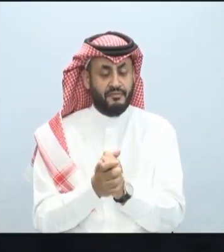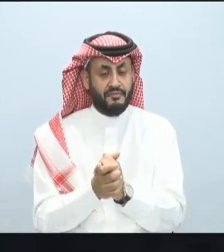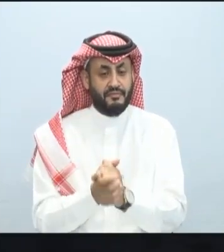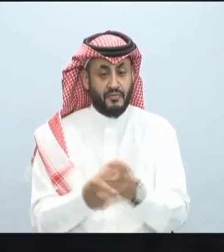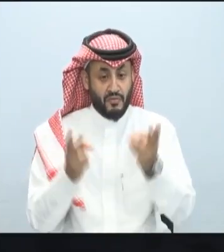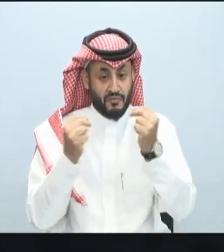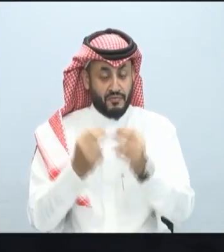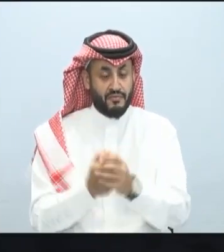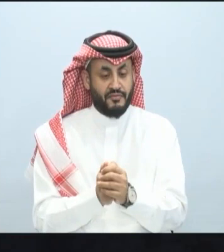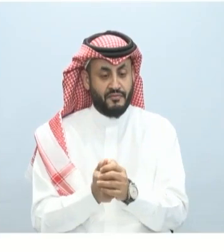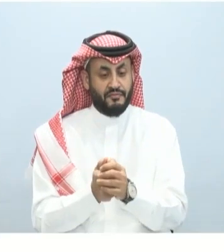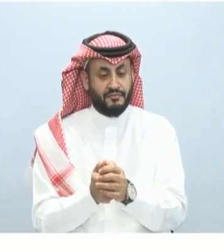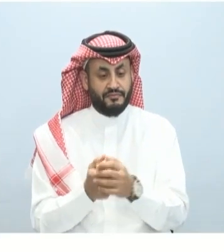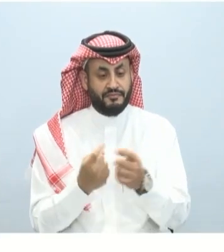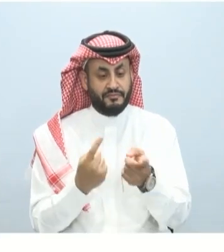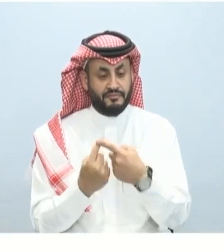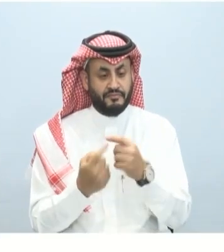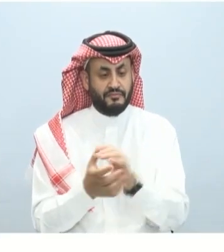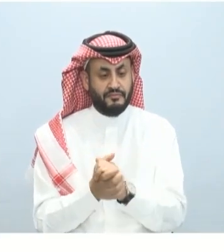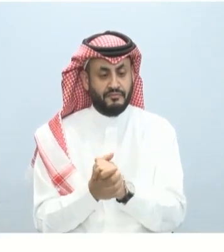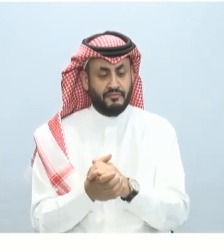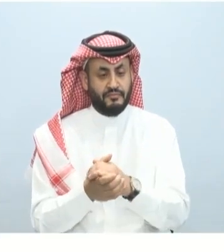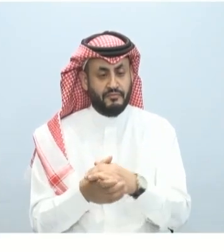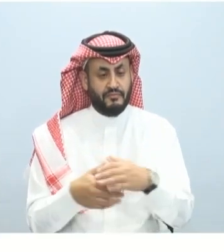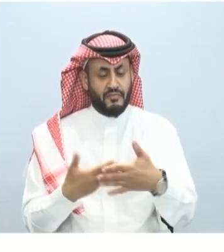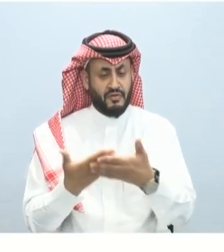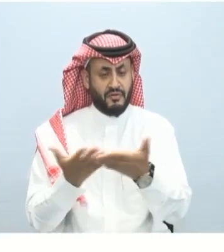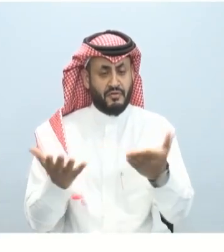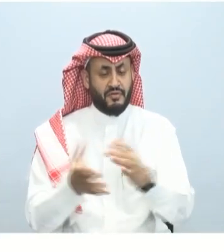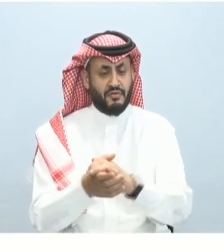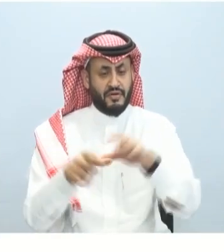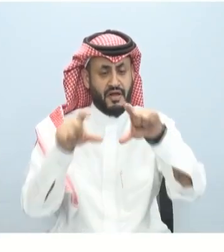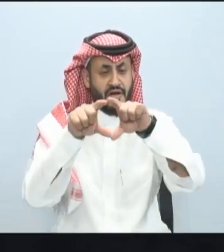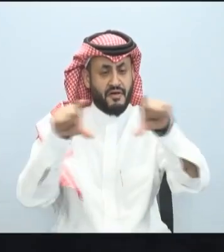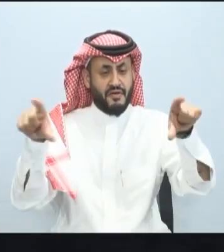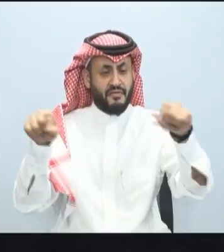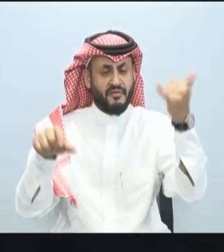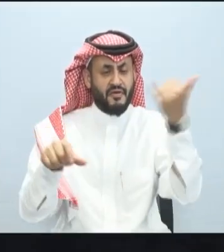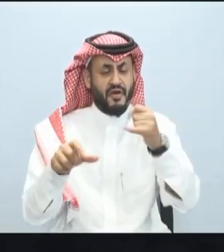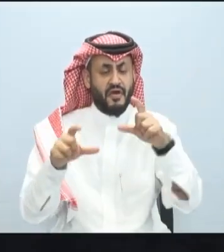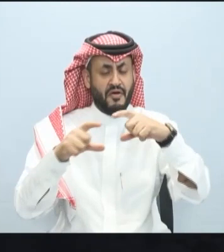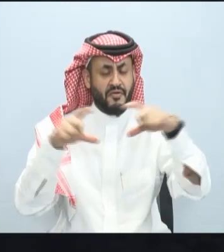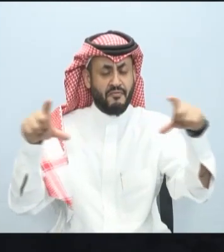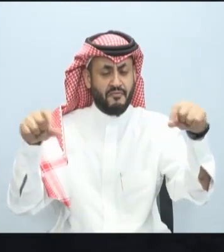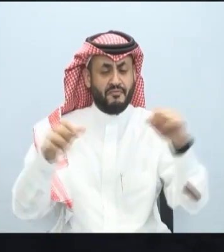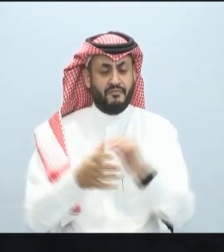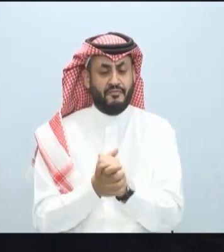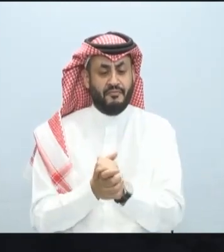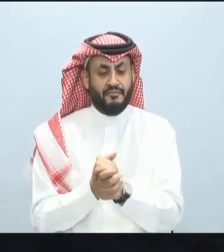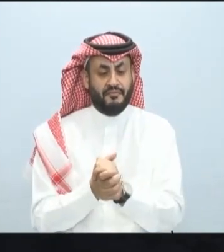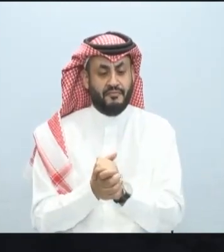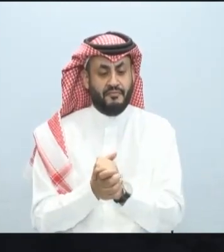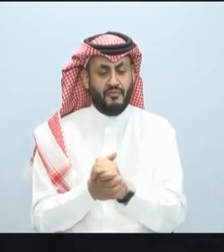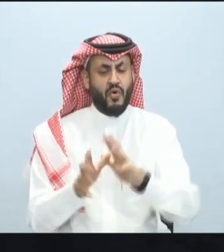essay. First, an introduction and thesis statement. So we know that a thesis statement is going to be